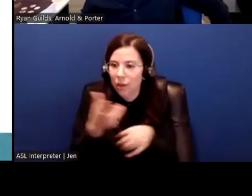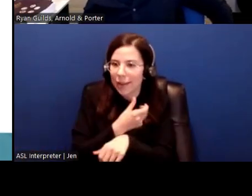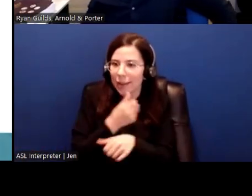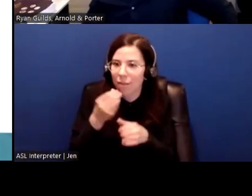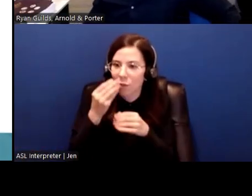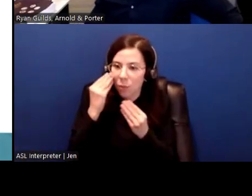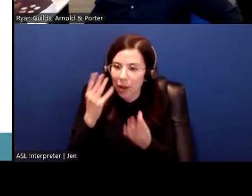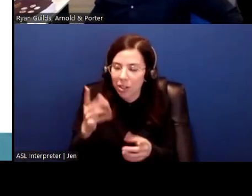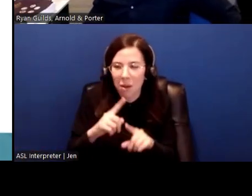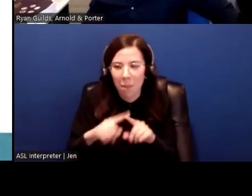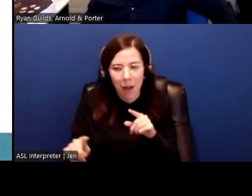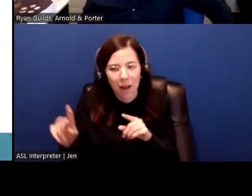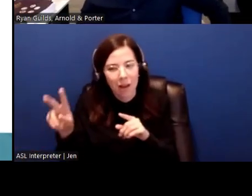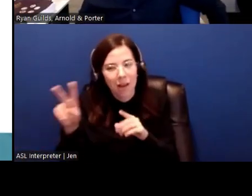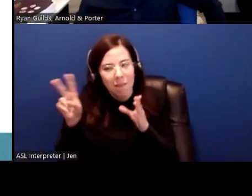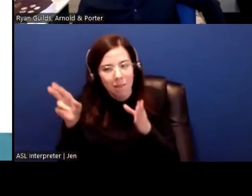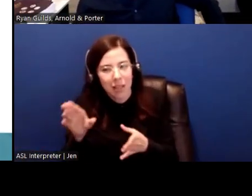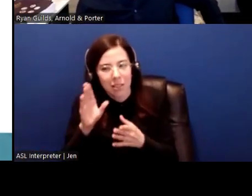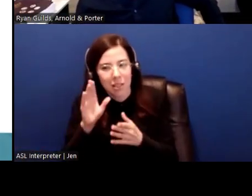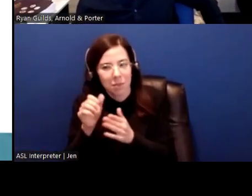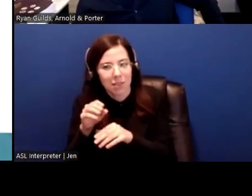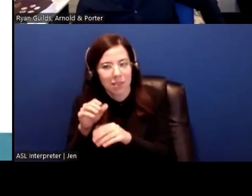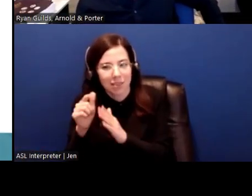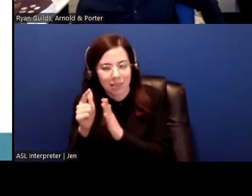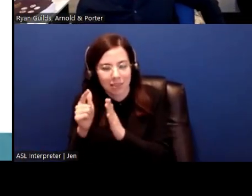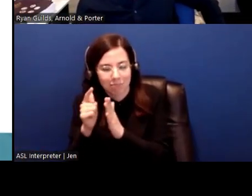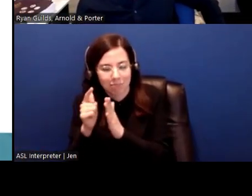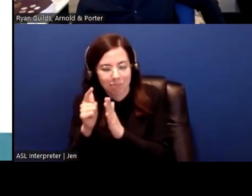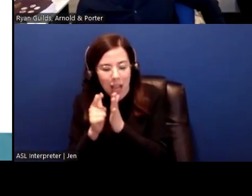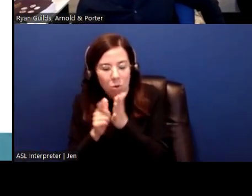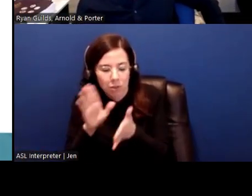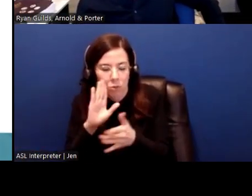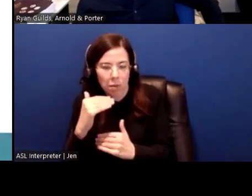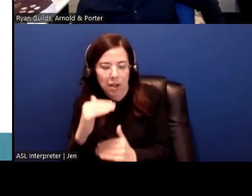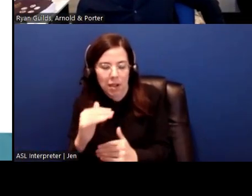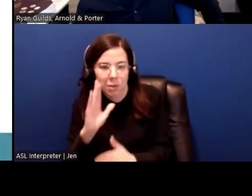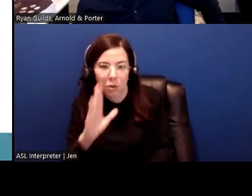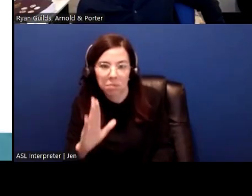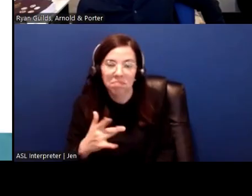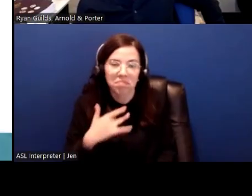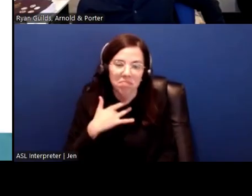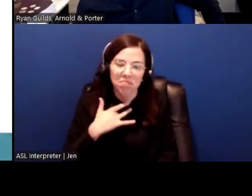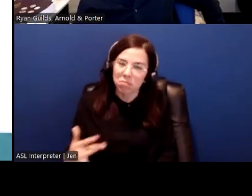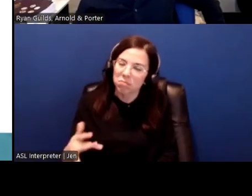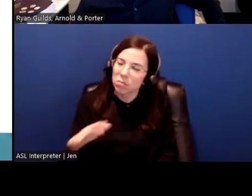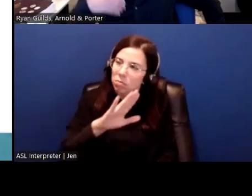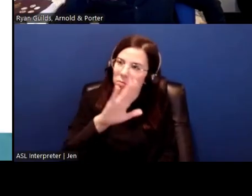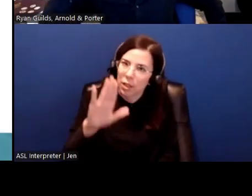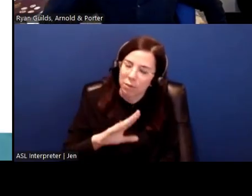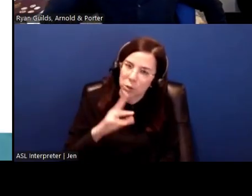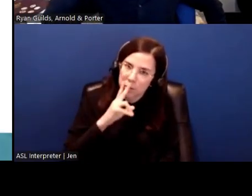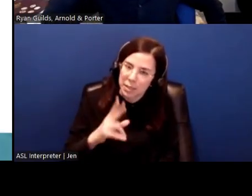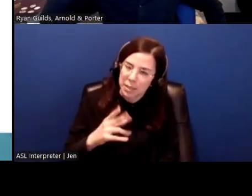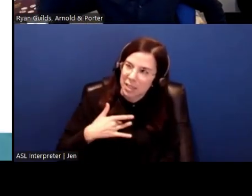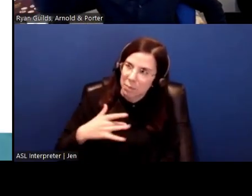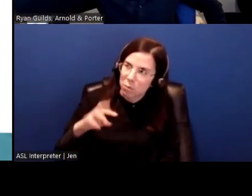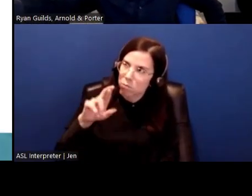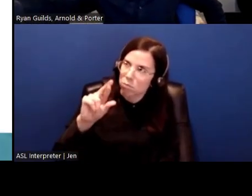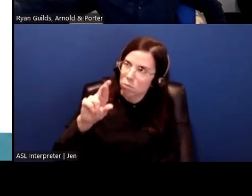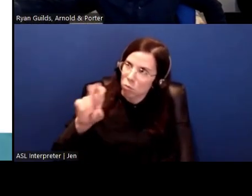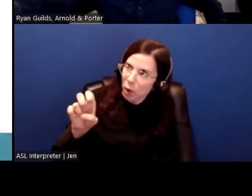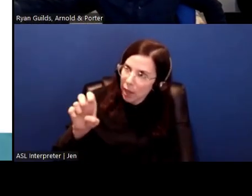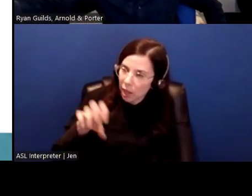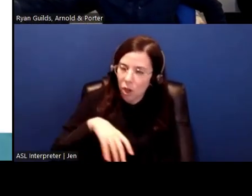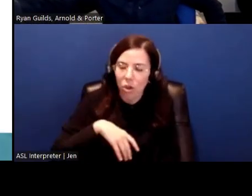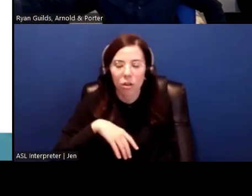may be restricted in sharing it with you. So the bottom line is, I rarely see, as part of the government